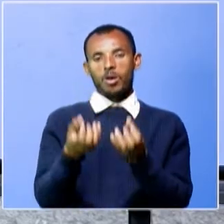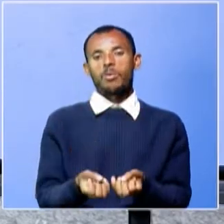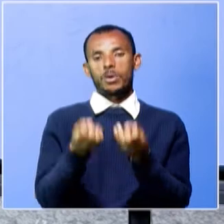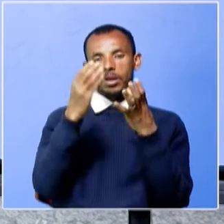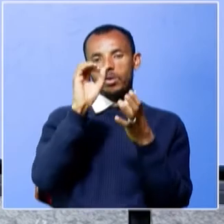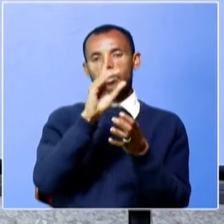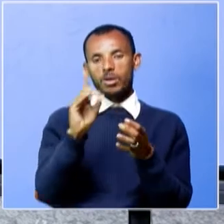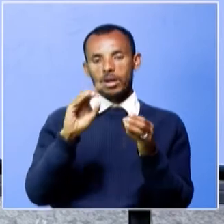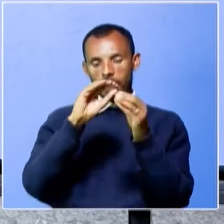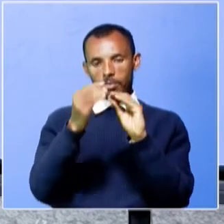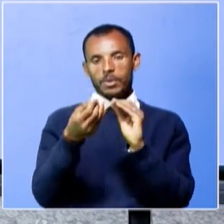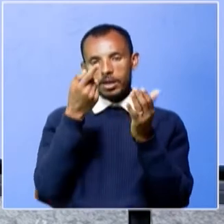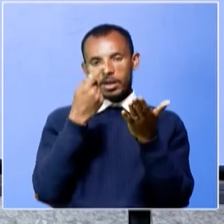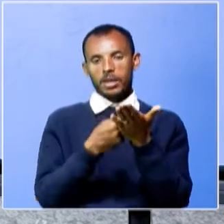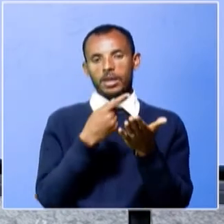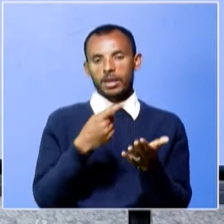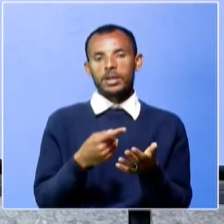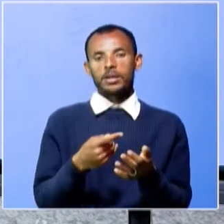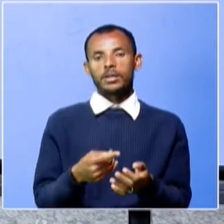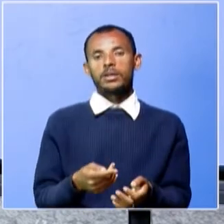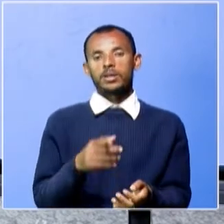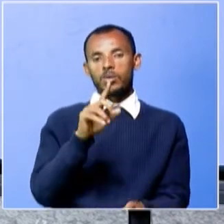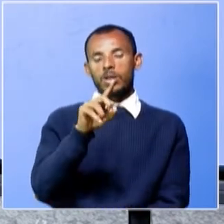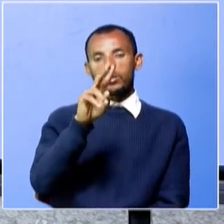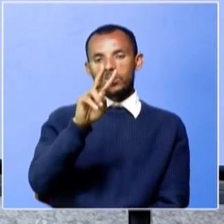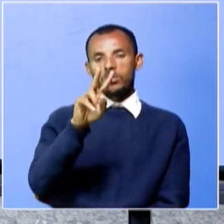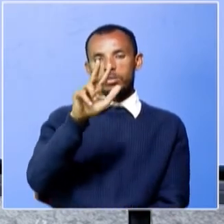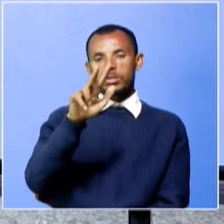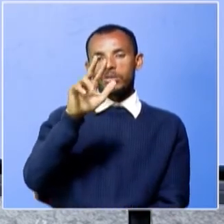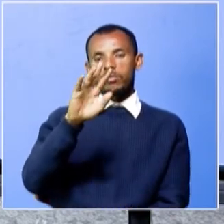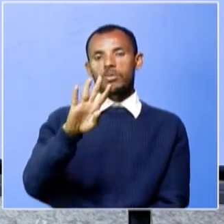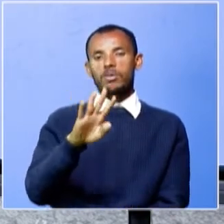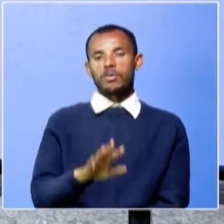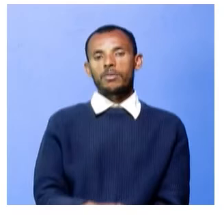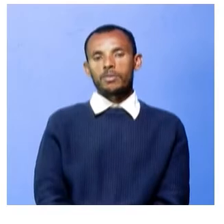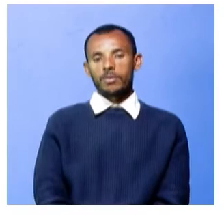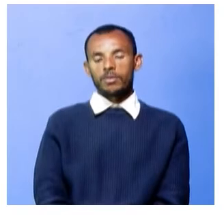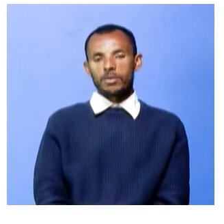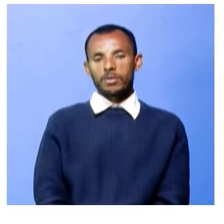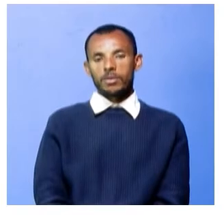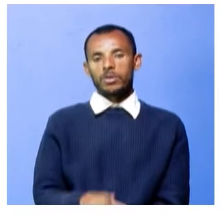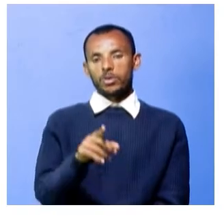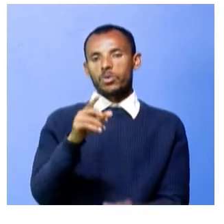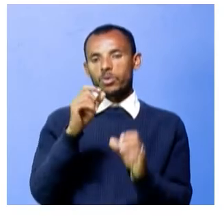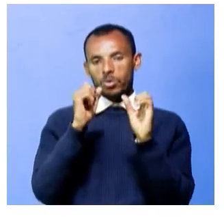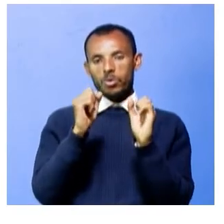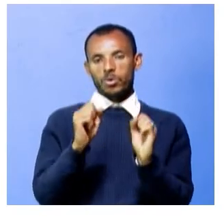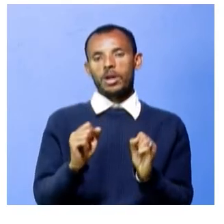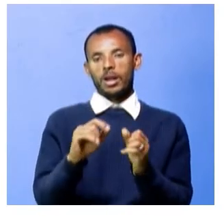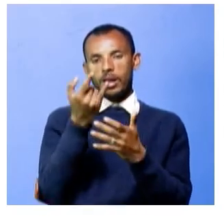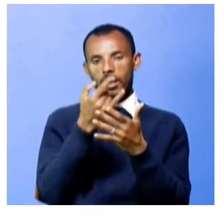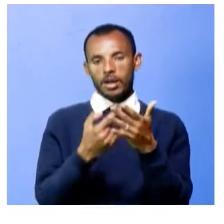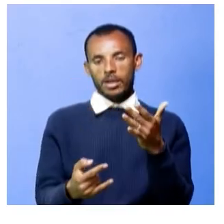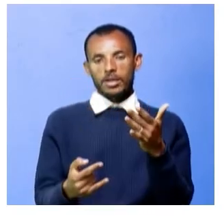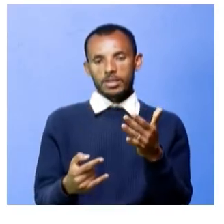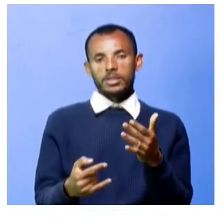odd numbers do we have here in this set? 1, 2, 3. So you can list out